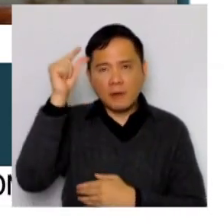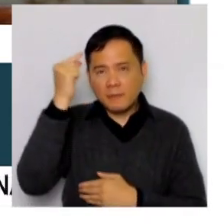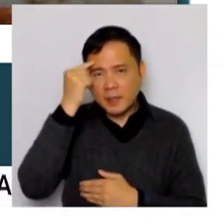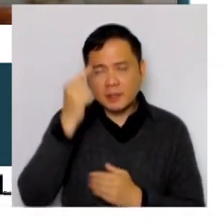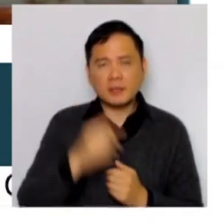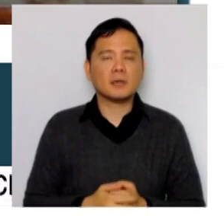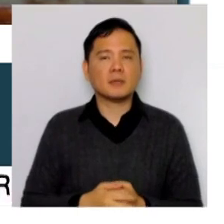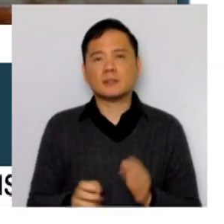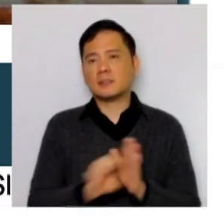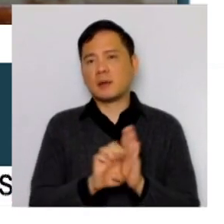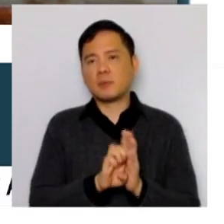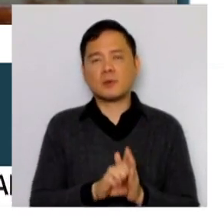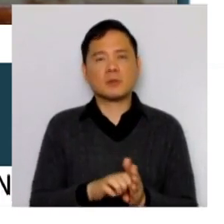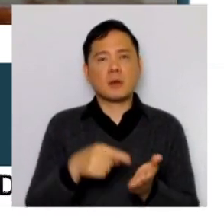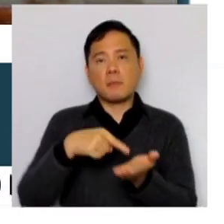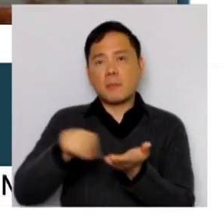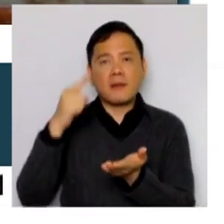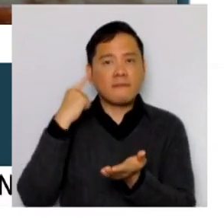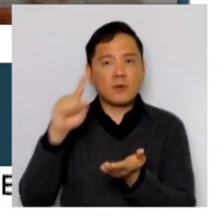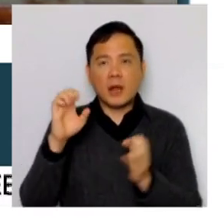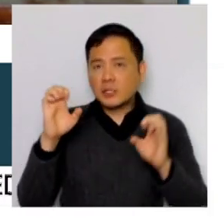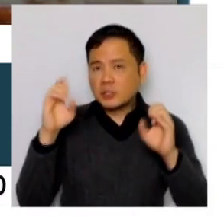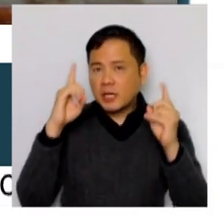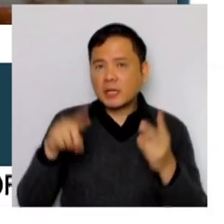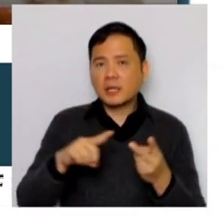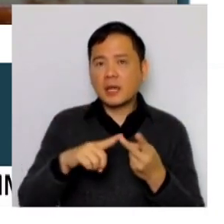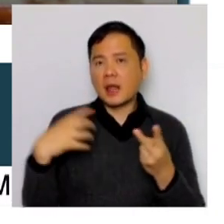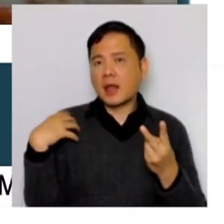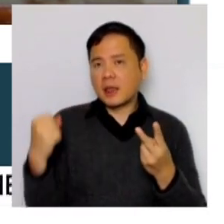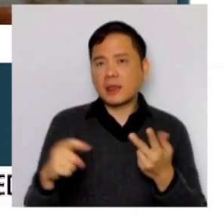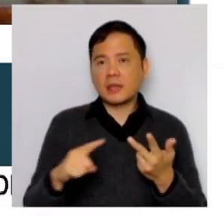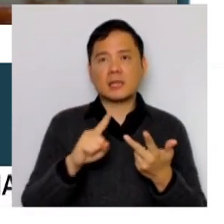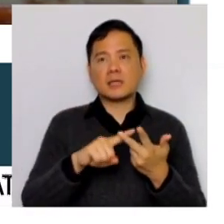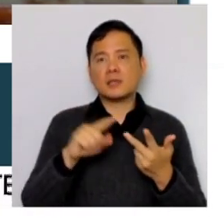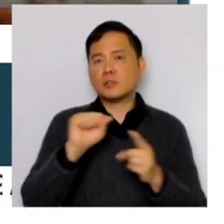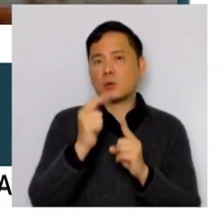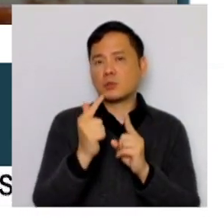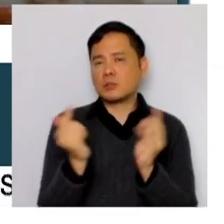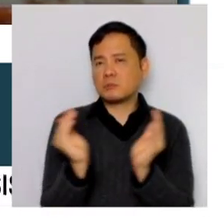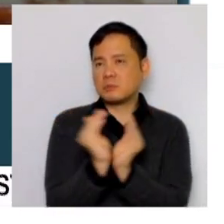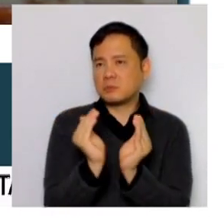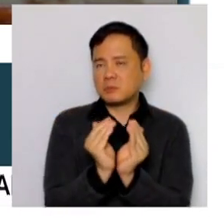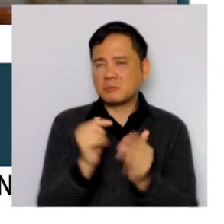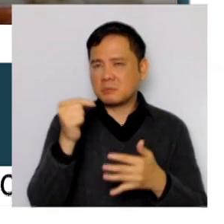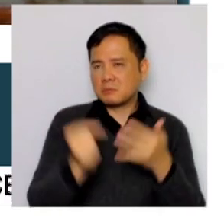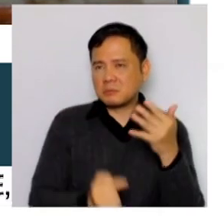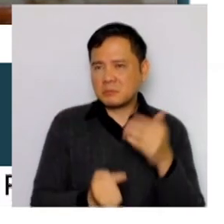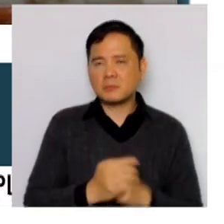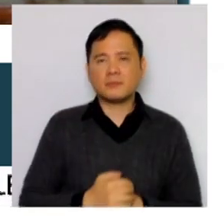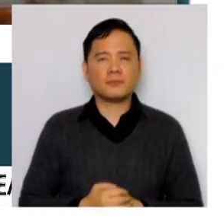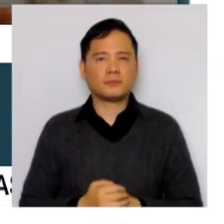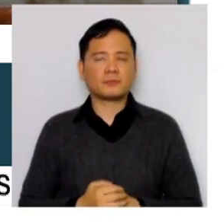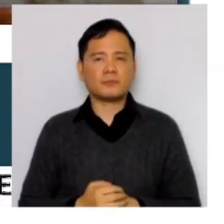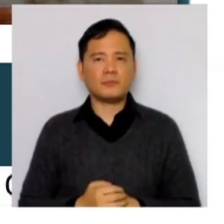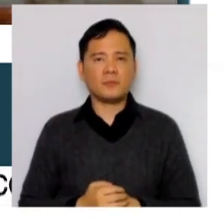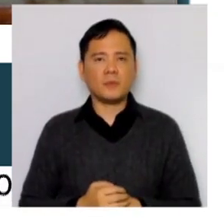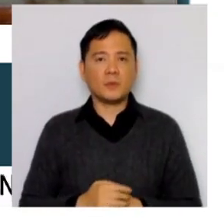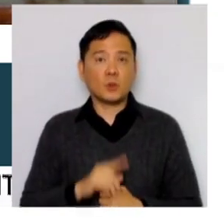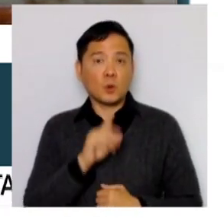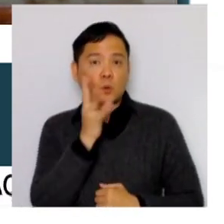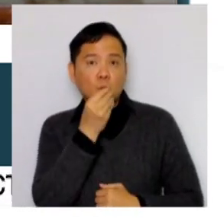including spending for education, health, and social welfare. So the beneficiaries